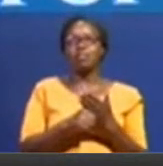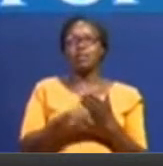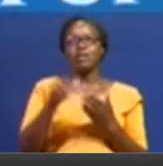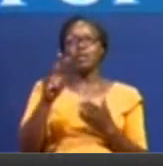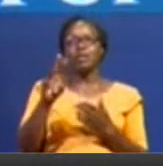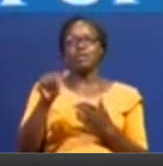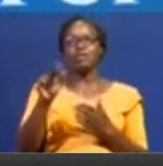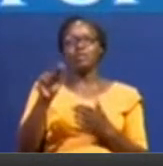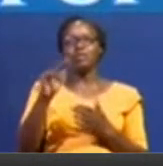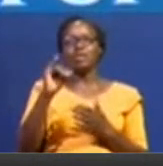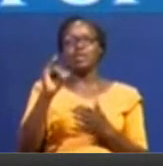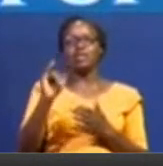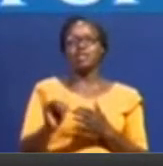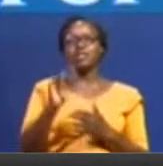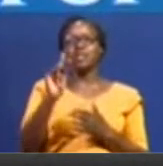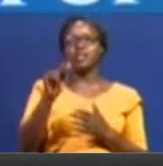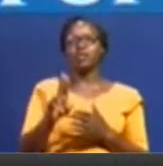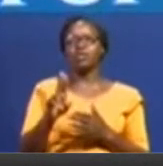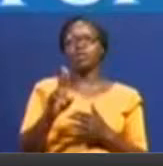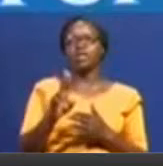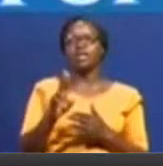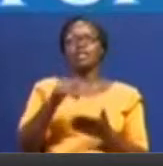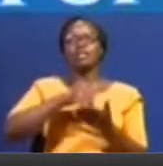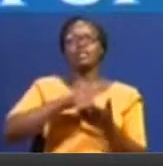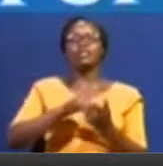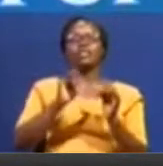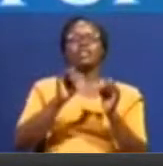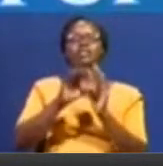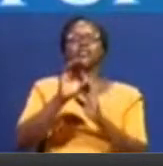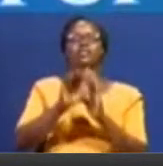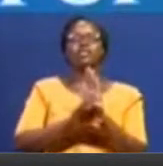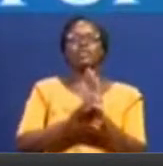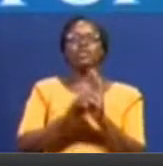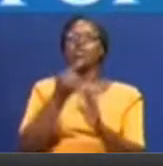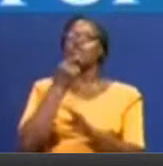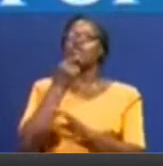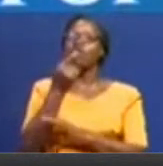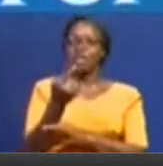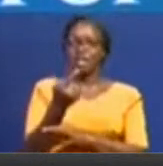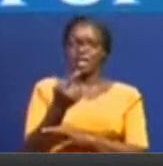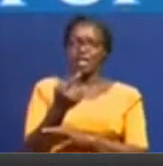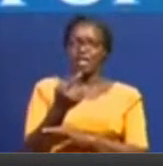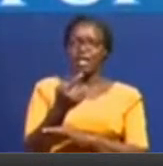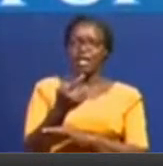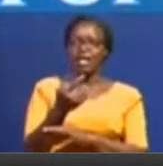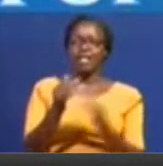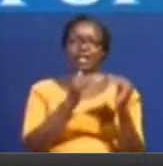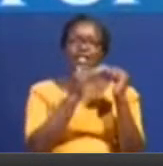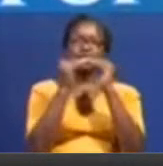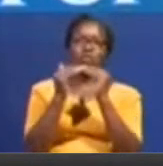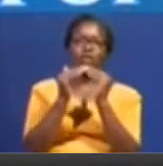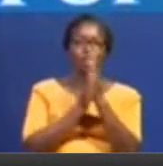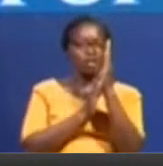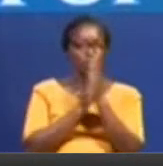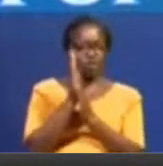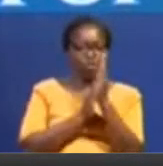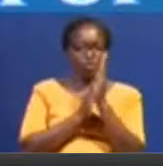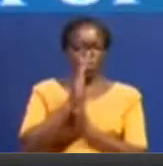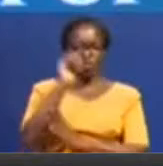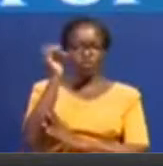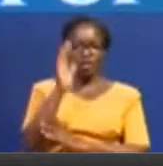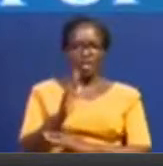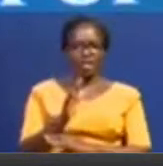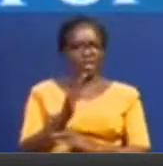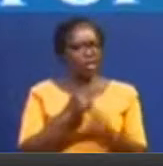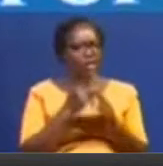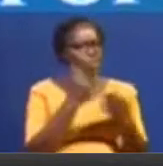Wanjiku. It embodies the new constitutional order and the democratic aspirations of the people of Kenya. Which